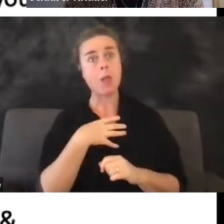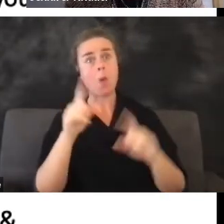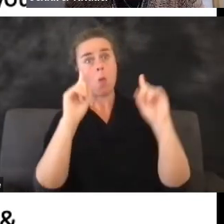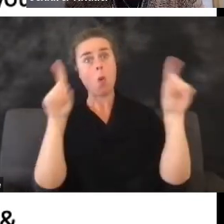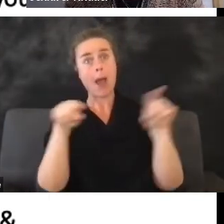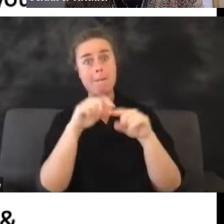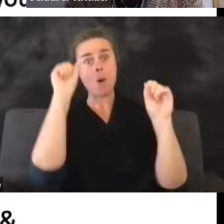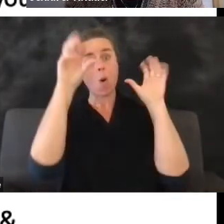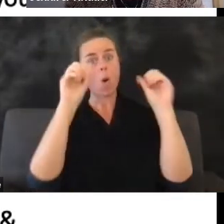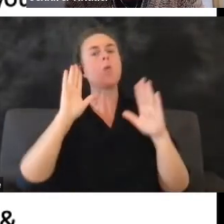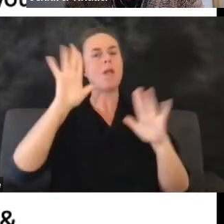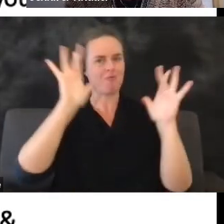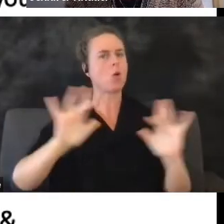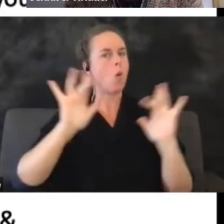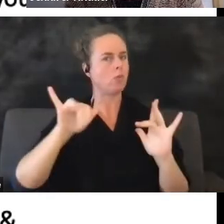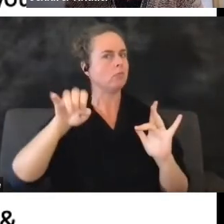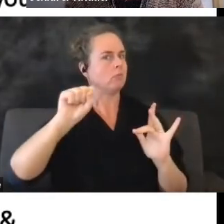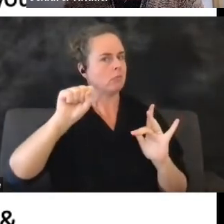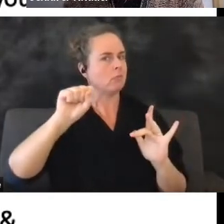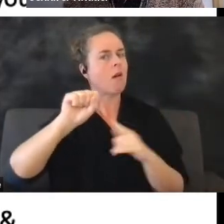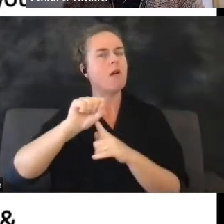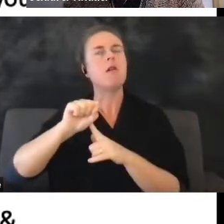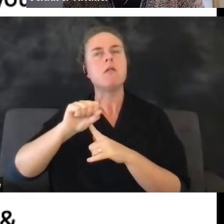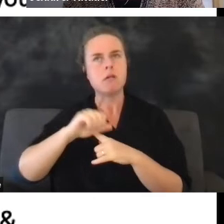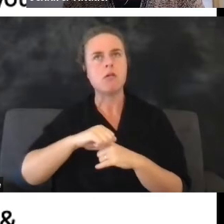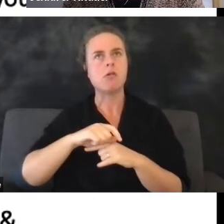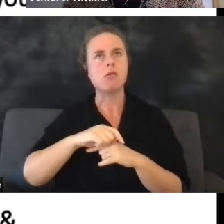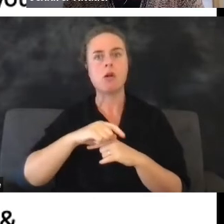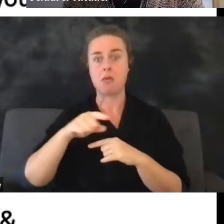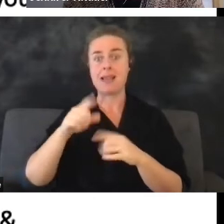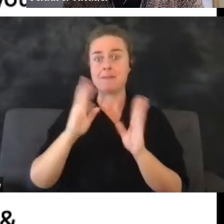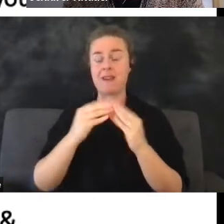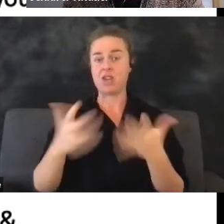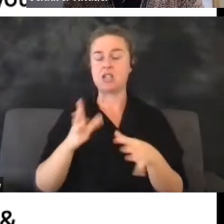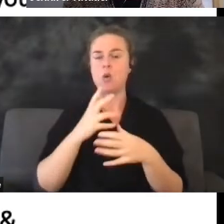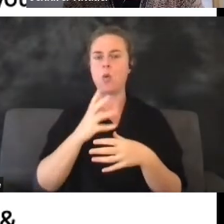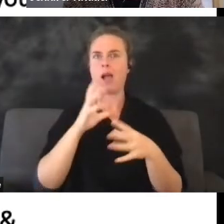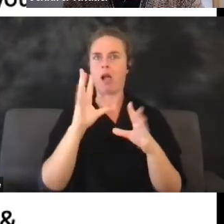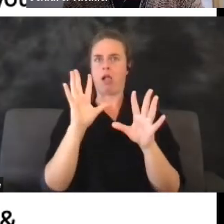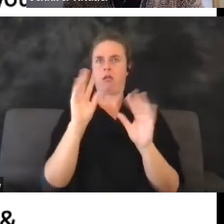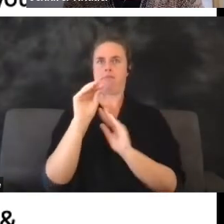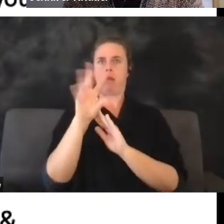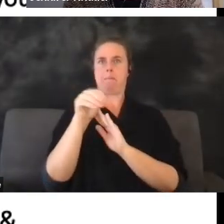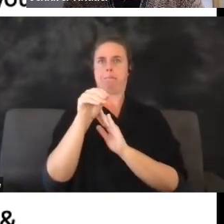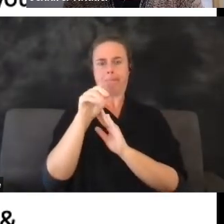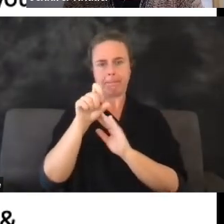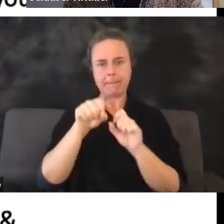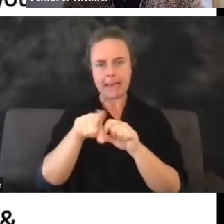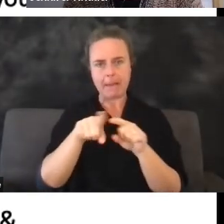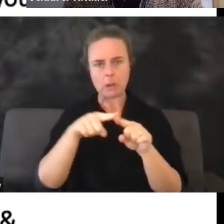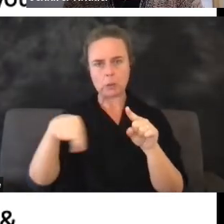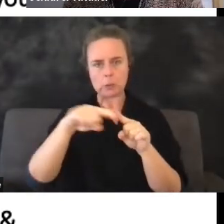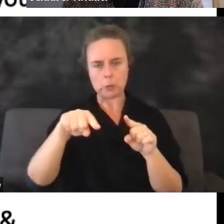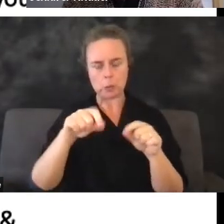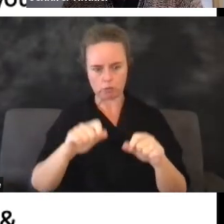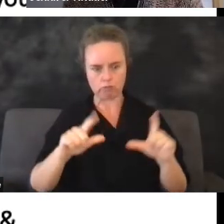be available to you in a summary note following this meeting. And it also gives the chance for those of you working on the Accountable Communities for Health